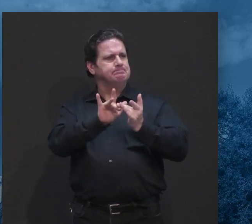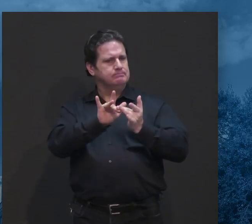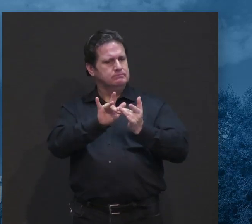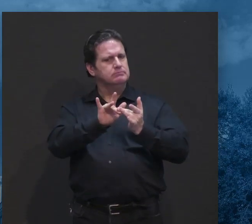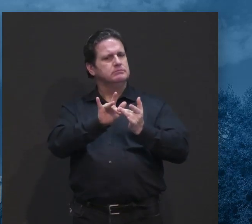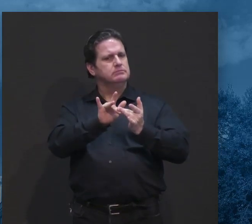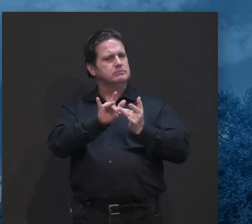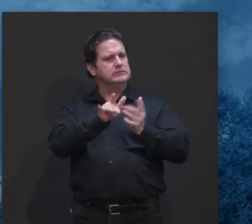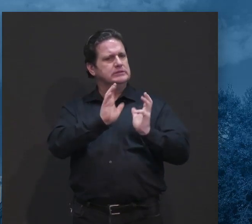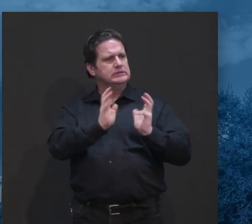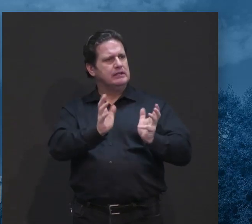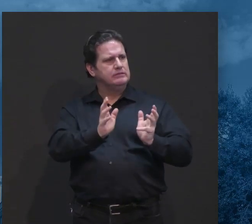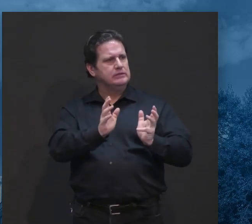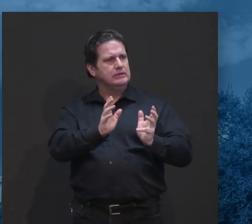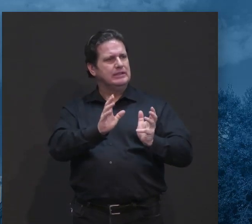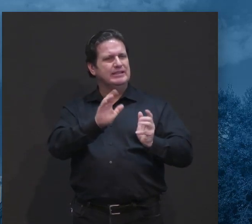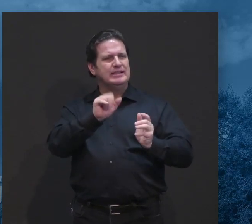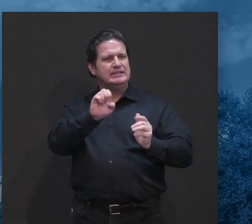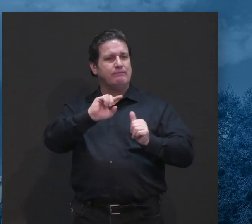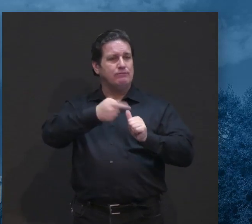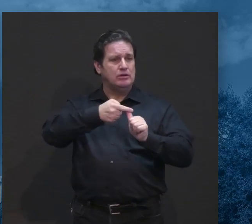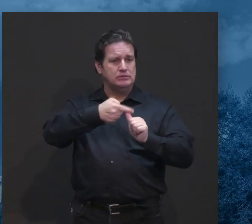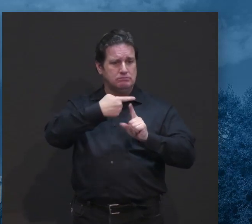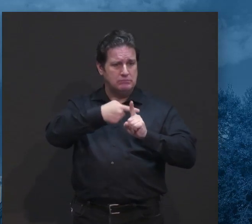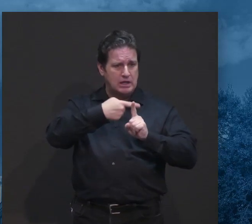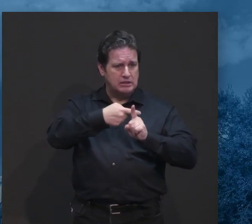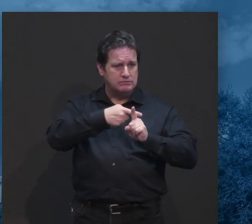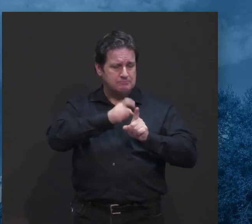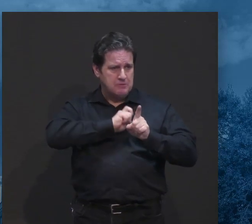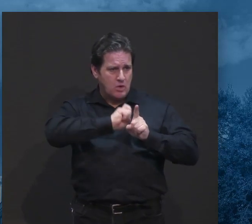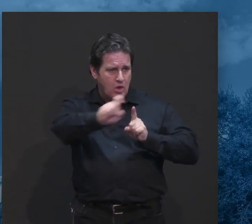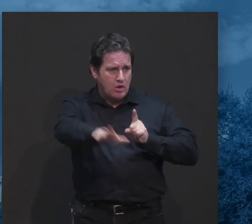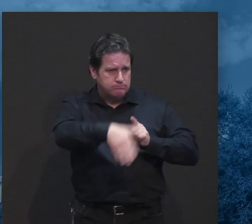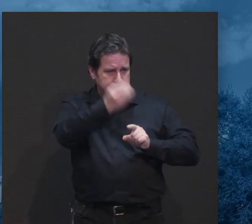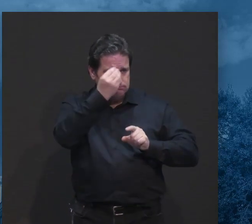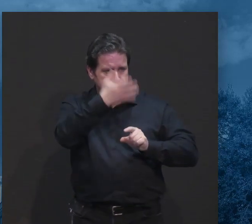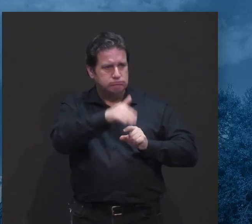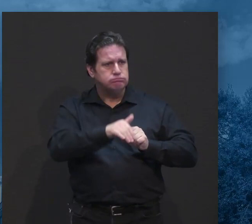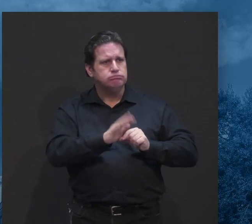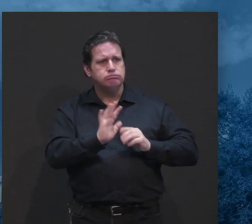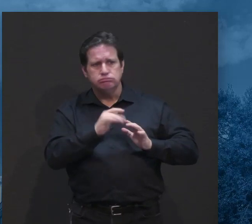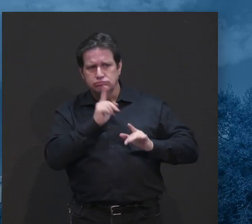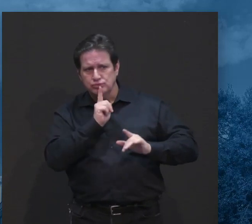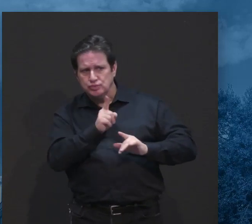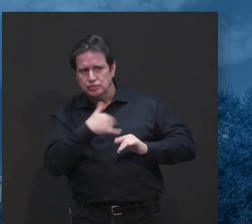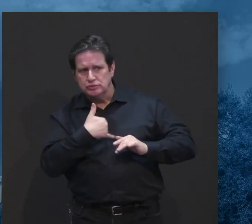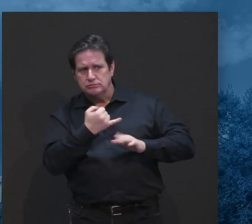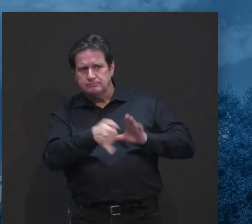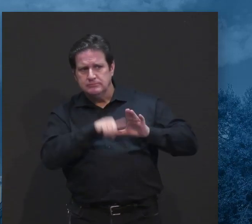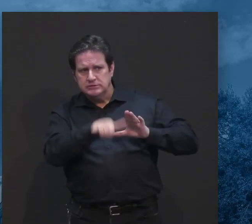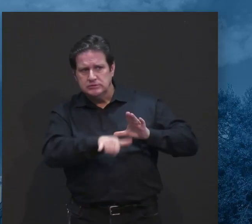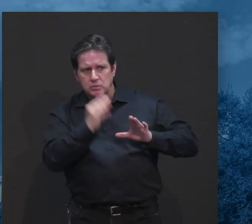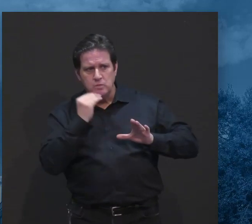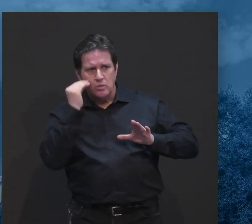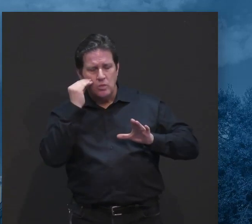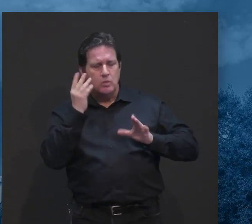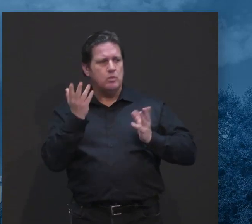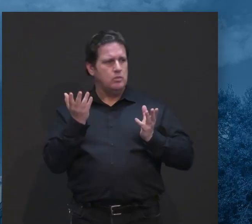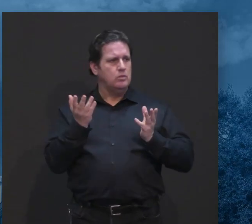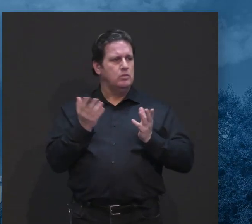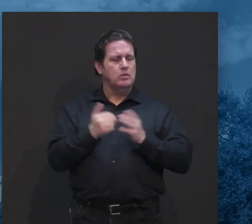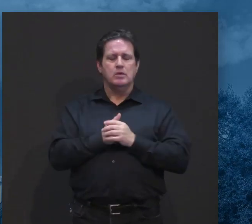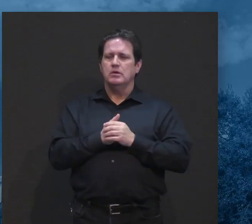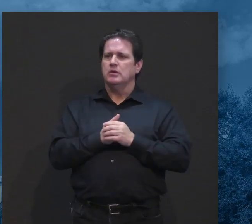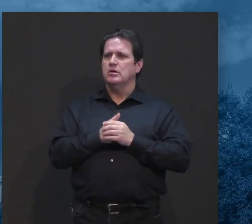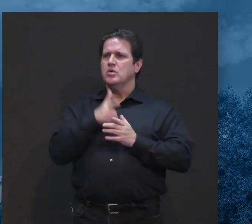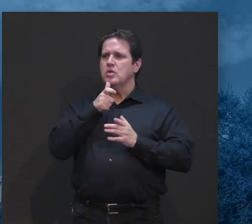having conversations with our cases first, because we want to make sure that they're isolated and that they think